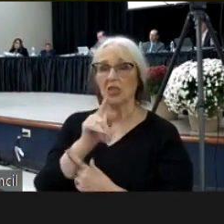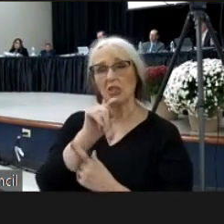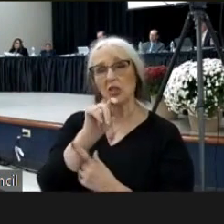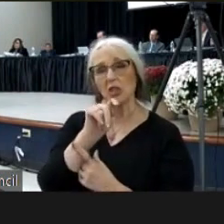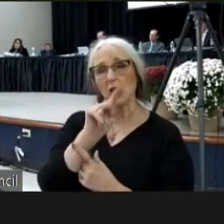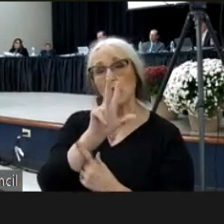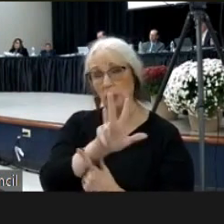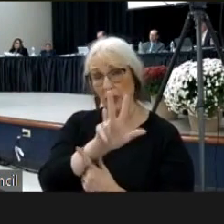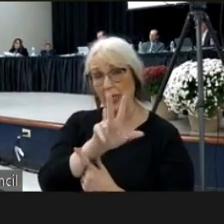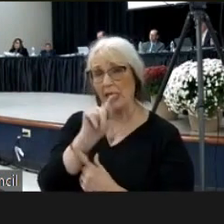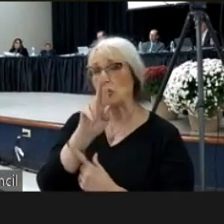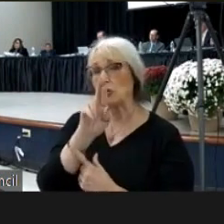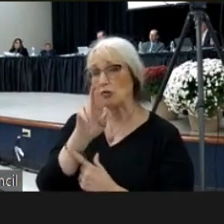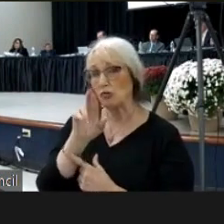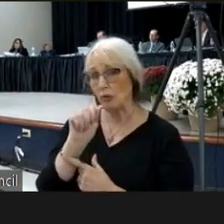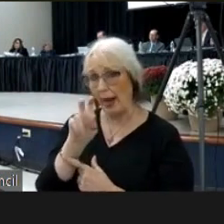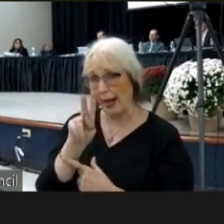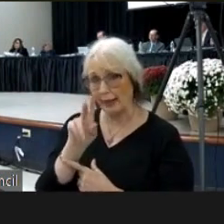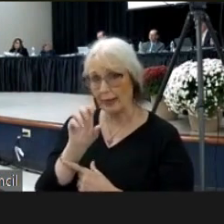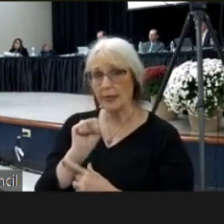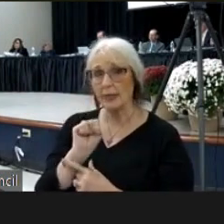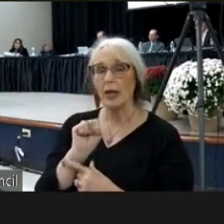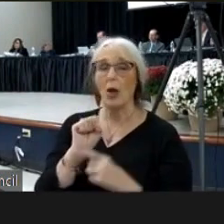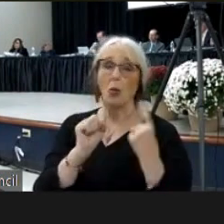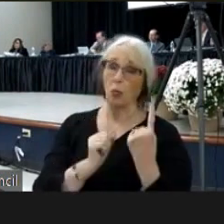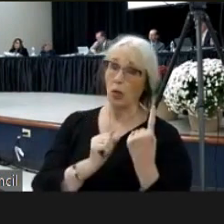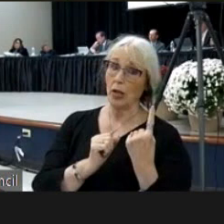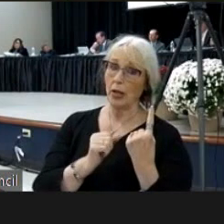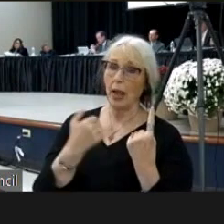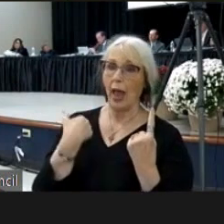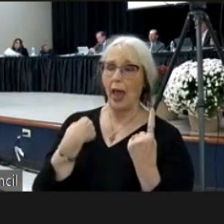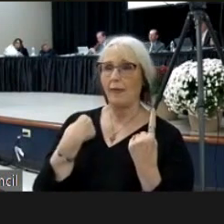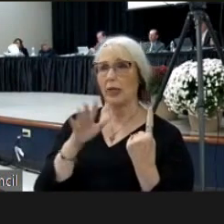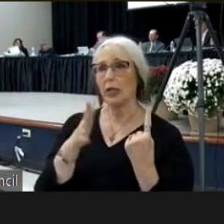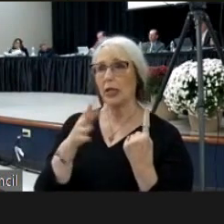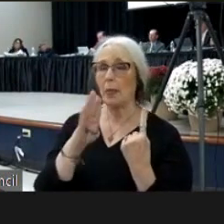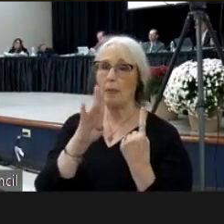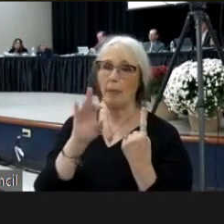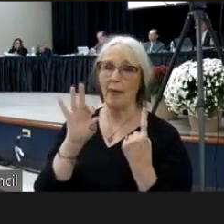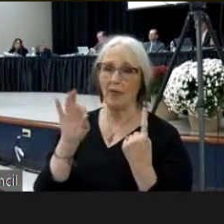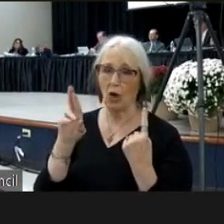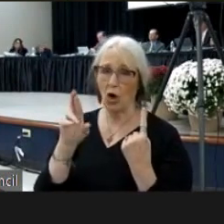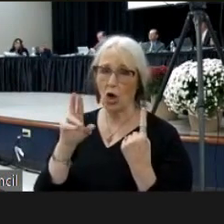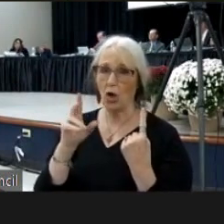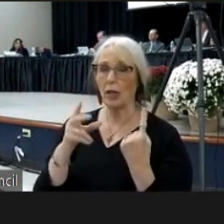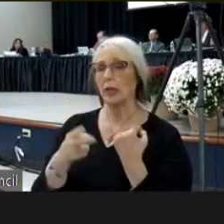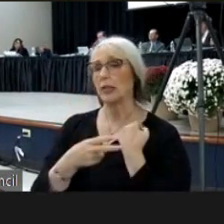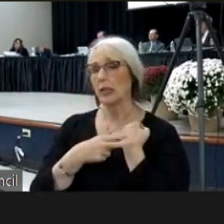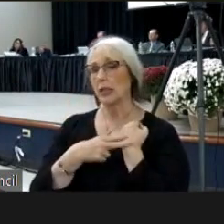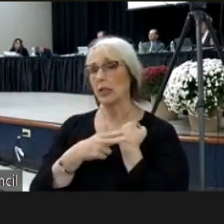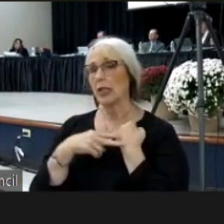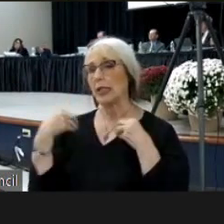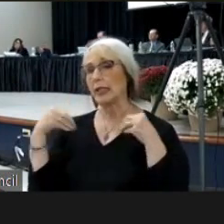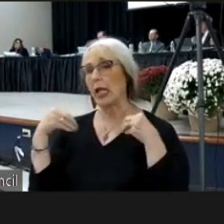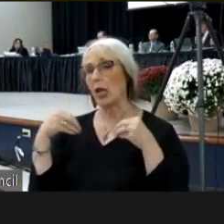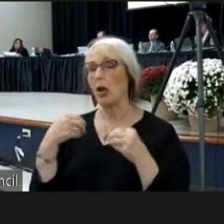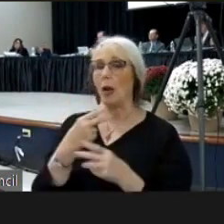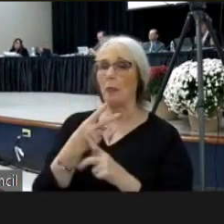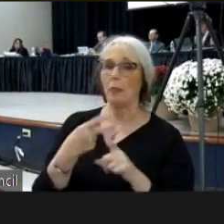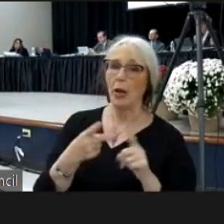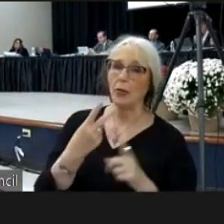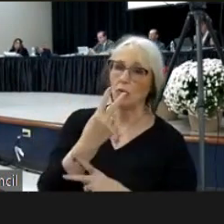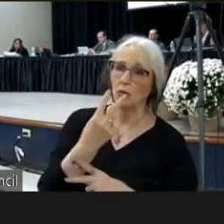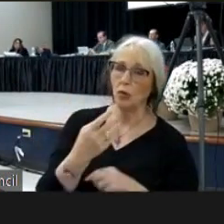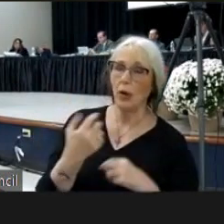talking about. One of those tracks has a buffer that's retained by the seller, and another of those tracks for 2 years will have a lease